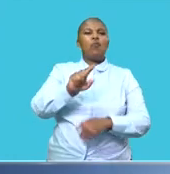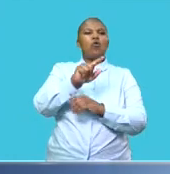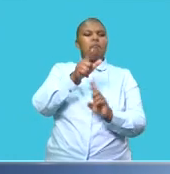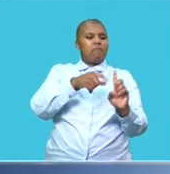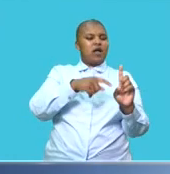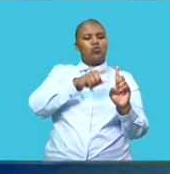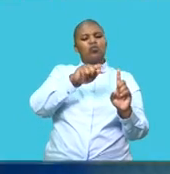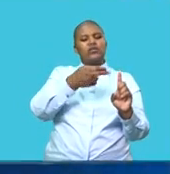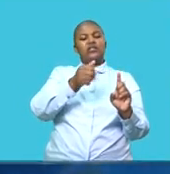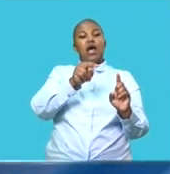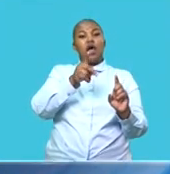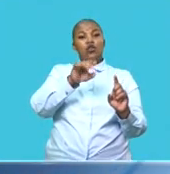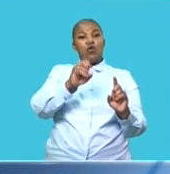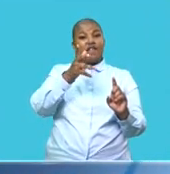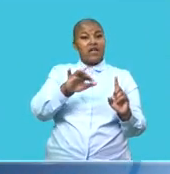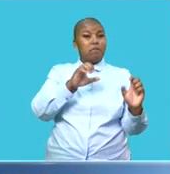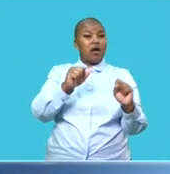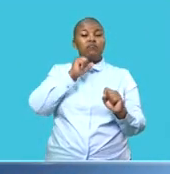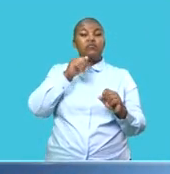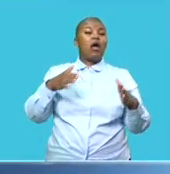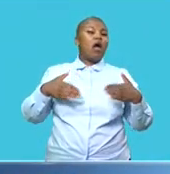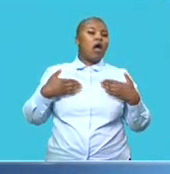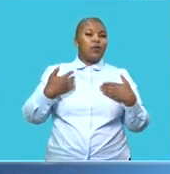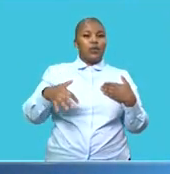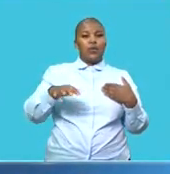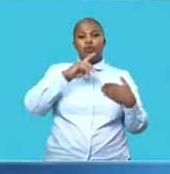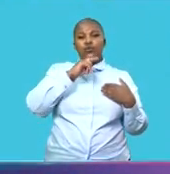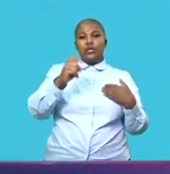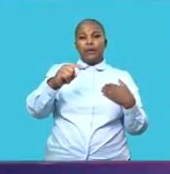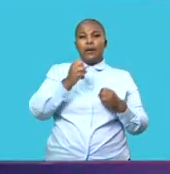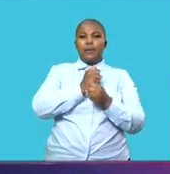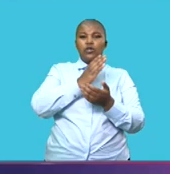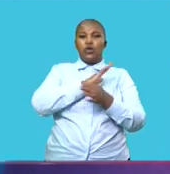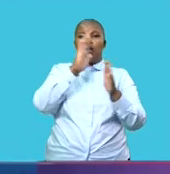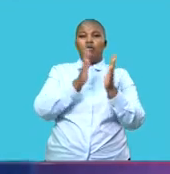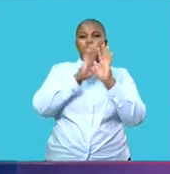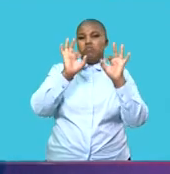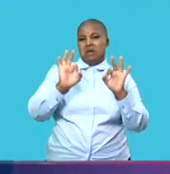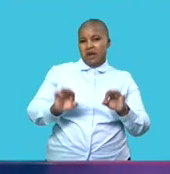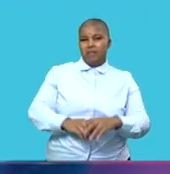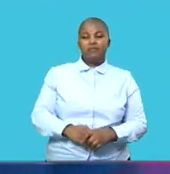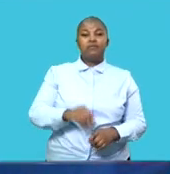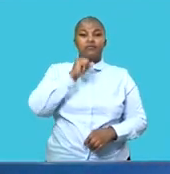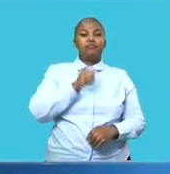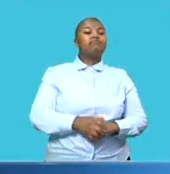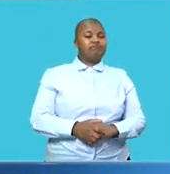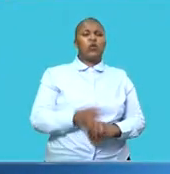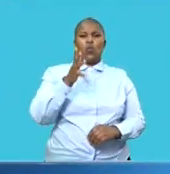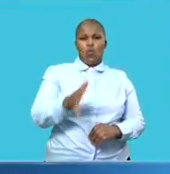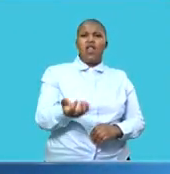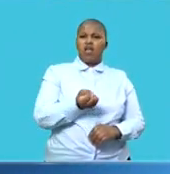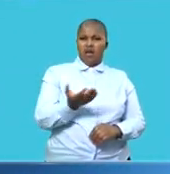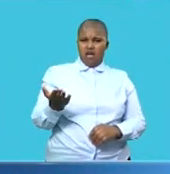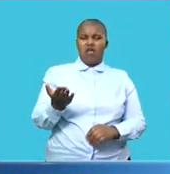Mvabaza o boletse ga ba thabetse phethelo ya ntlafatso ena polelong ya gore e tla tlisa seriti tshebetsong